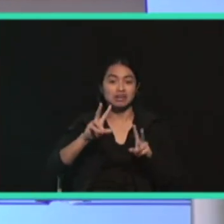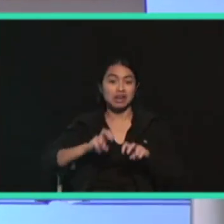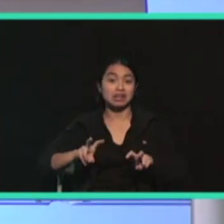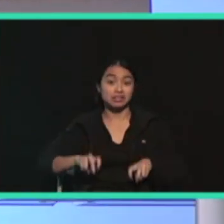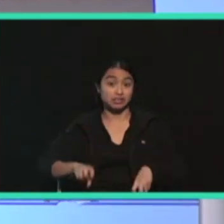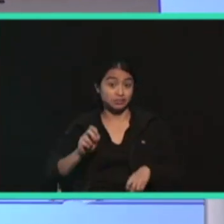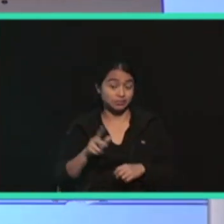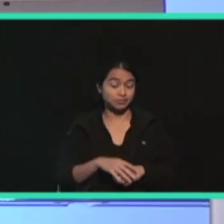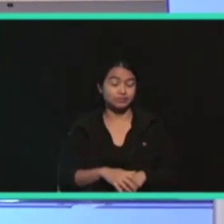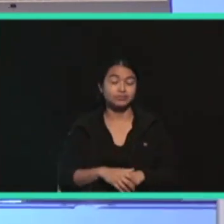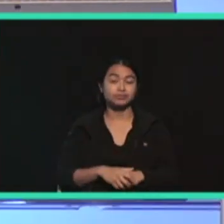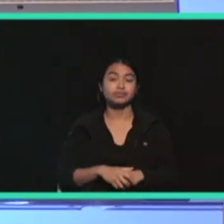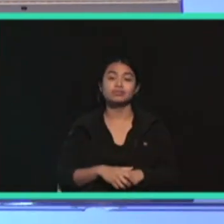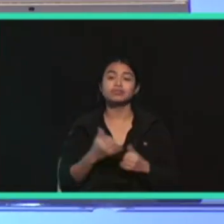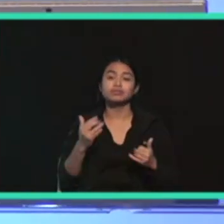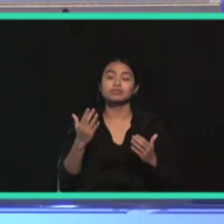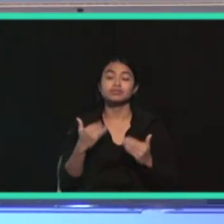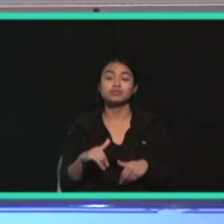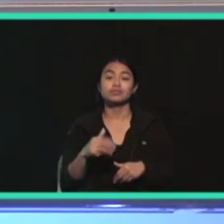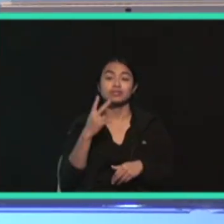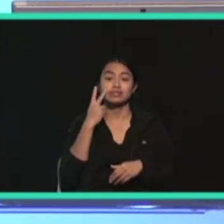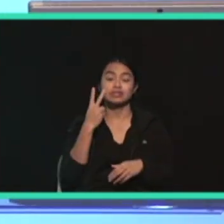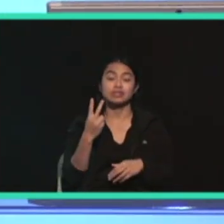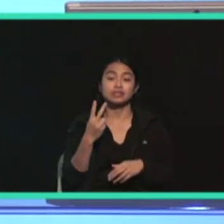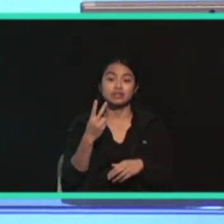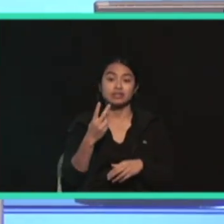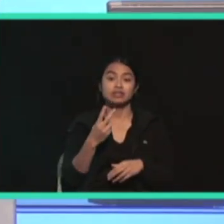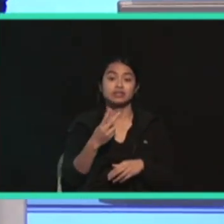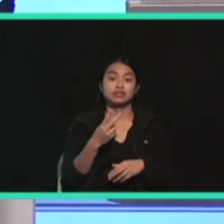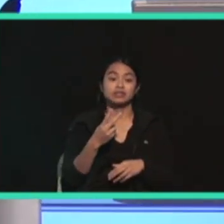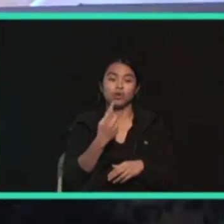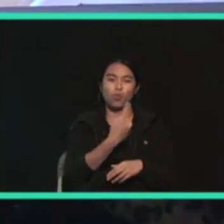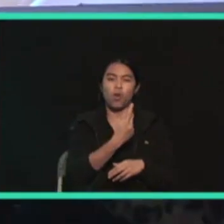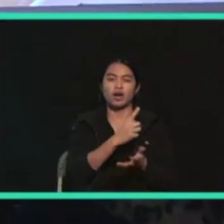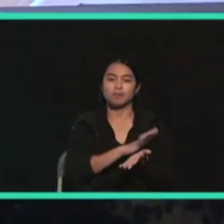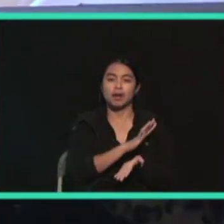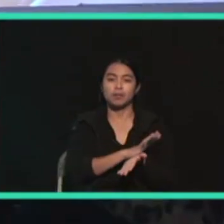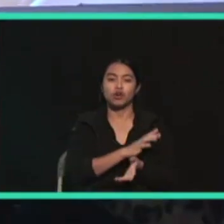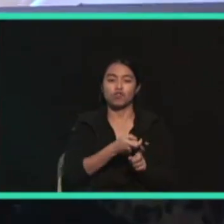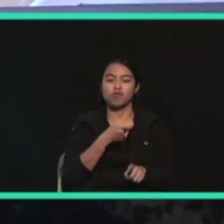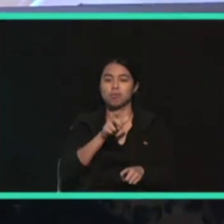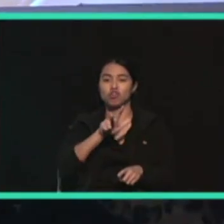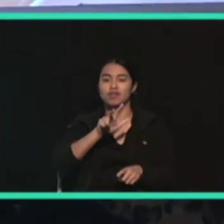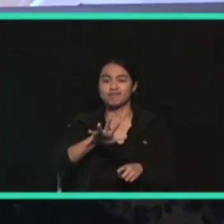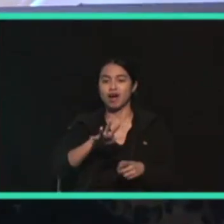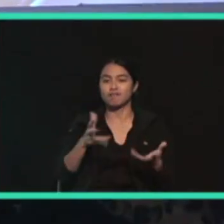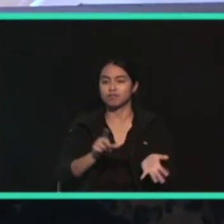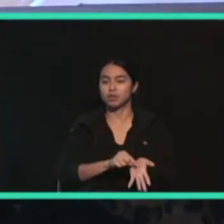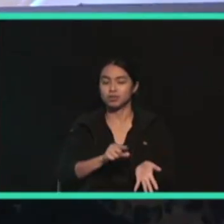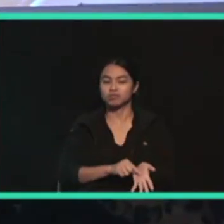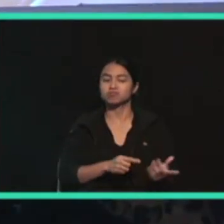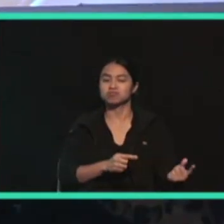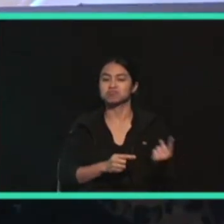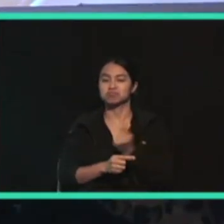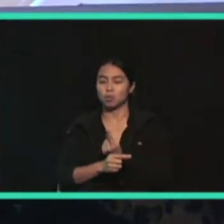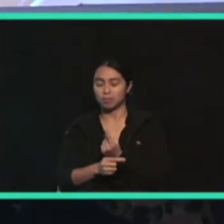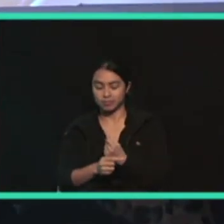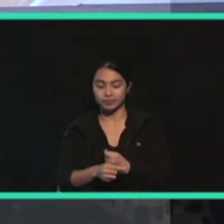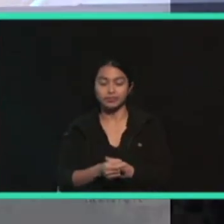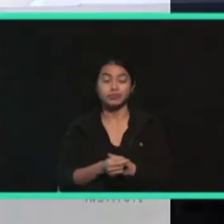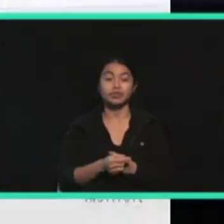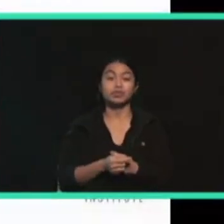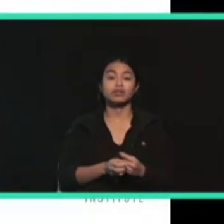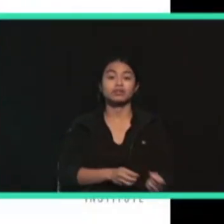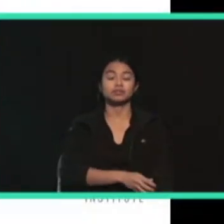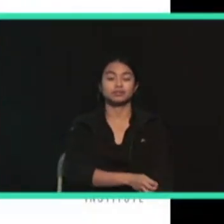Okay, let's look at one of the 35 published peer-reviewed papers showing the benefit of CHIP.